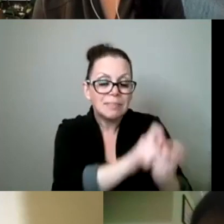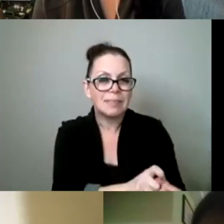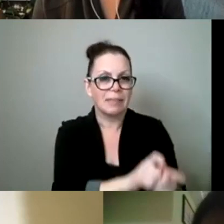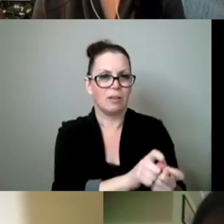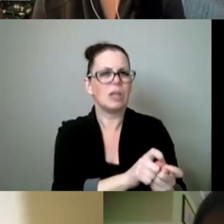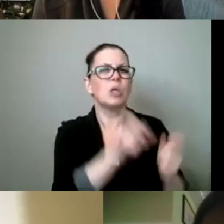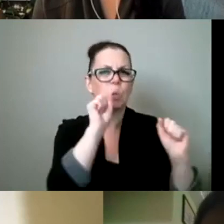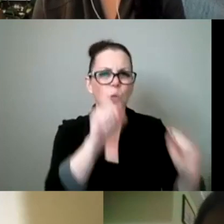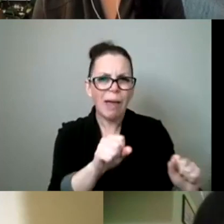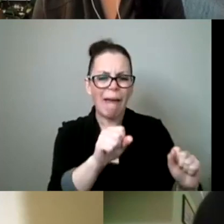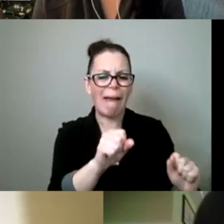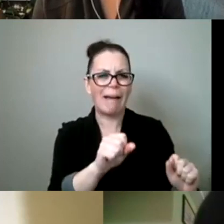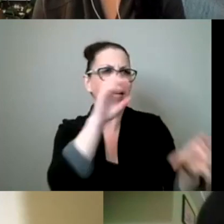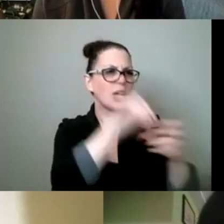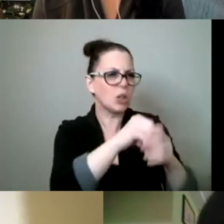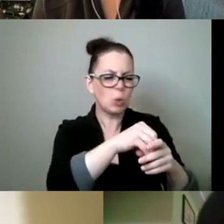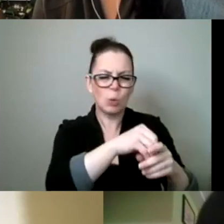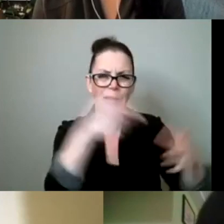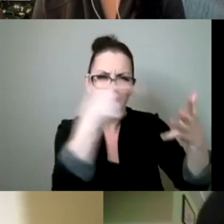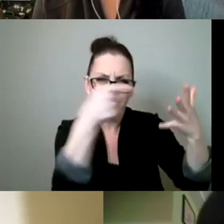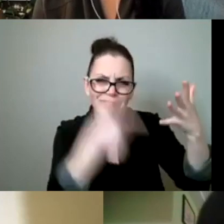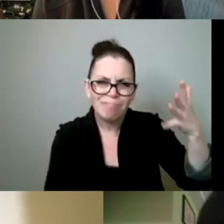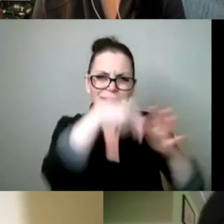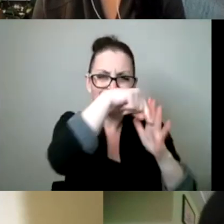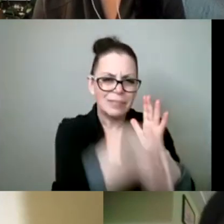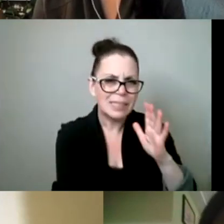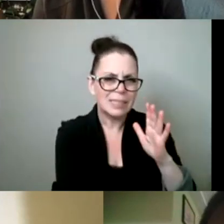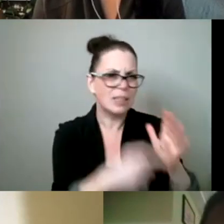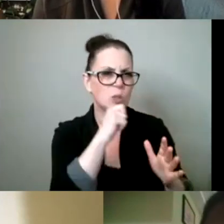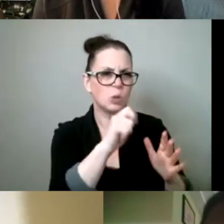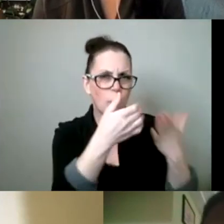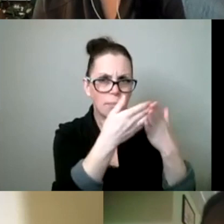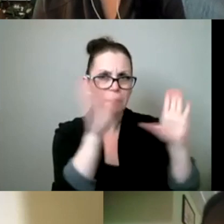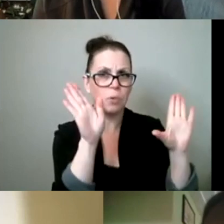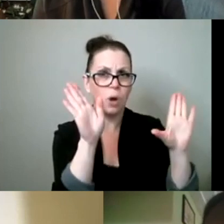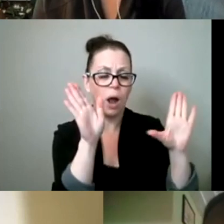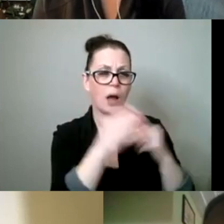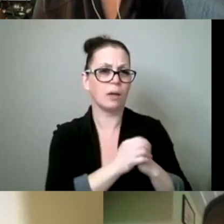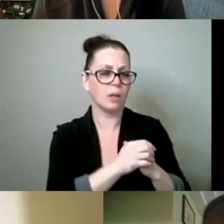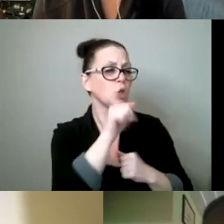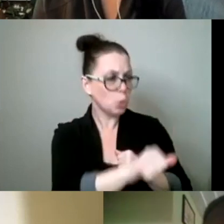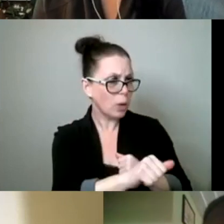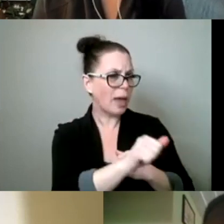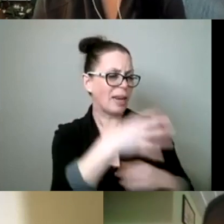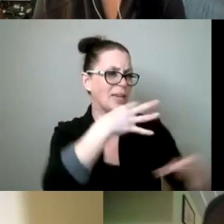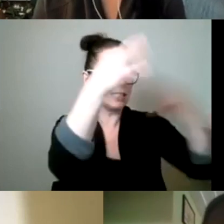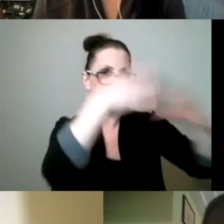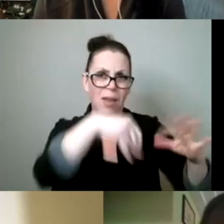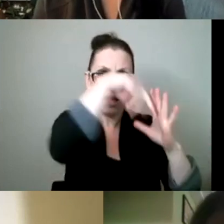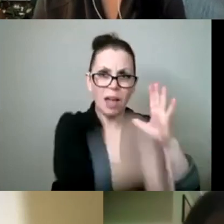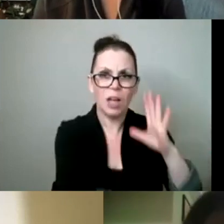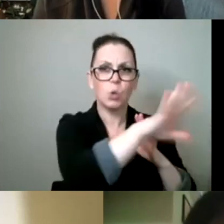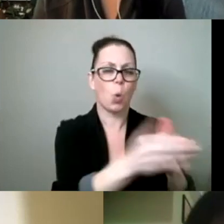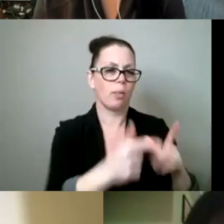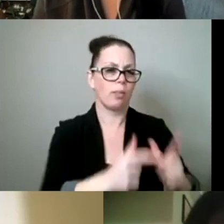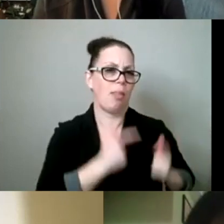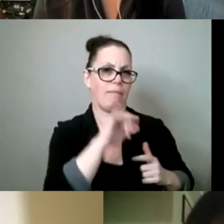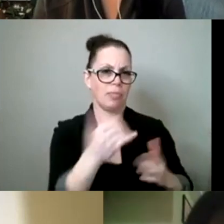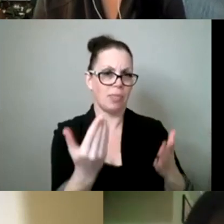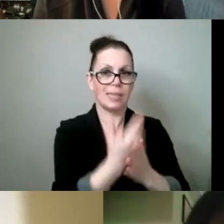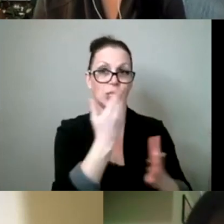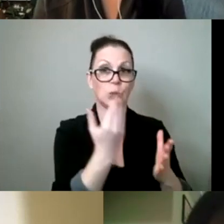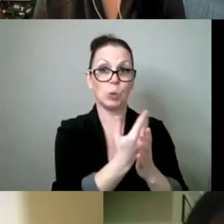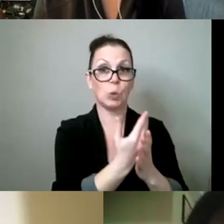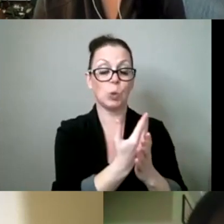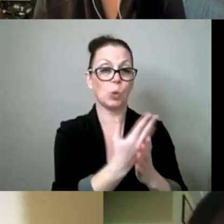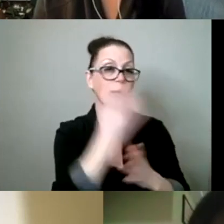the details. Don't just be broad about the city you live in. Like, what is your actual life like? Yeah. That's the newness that's always